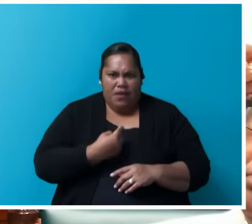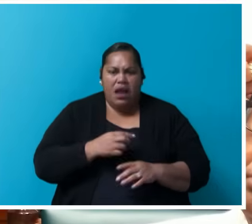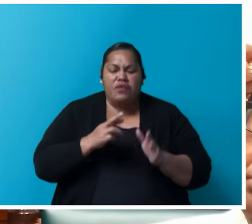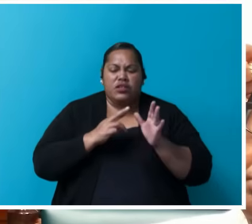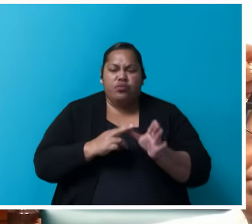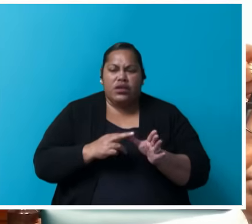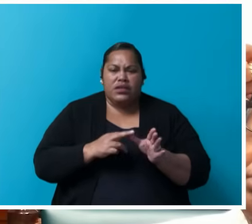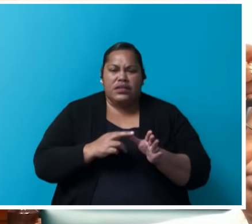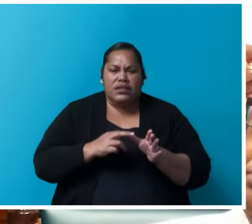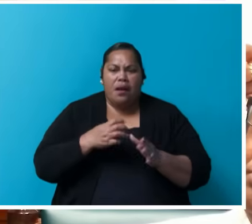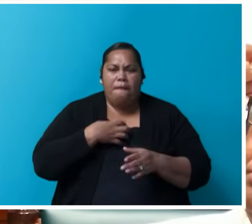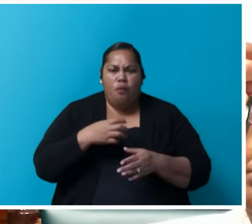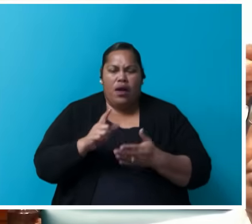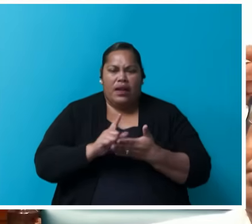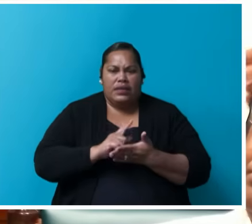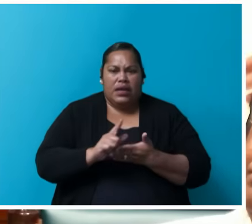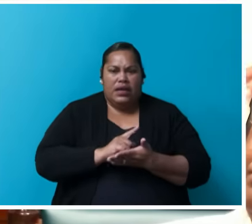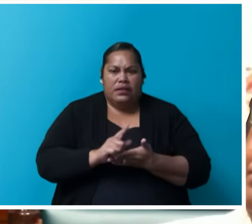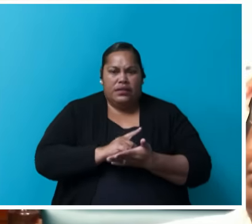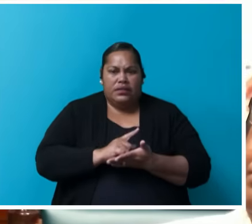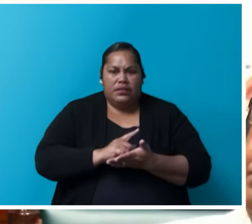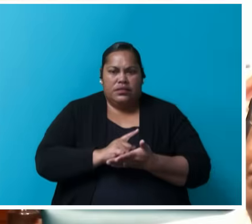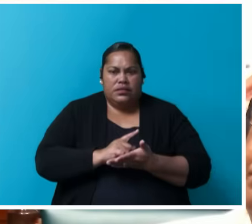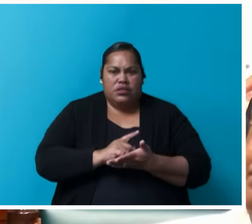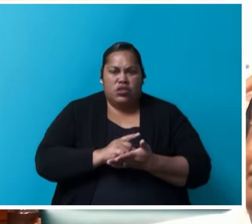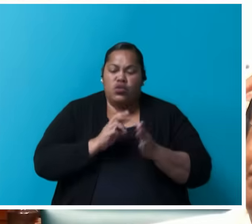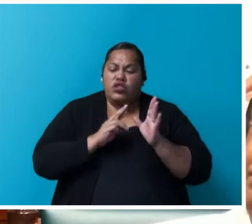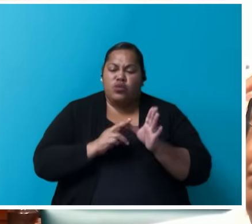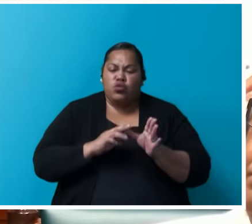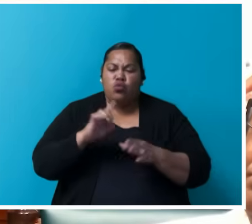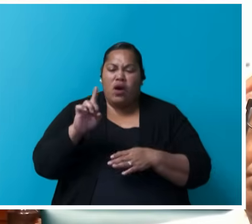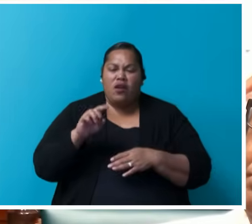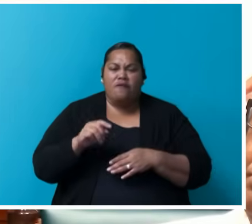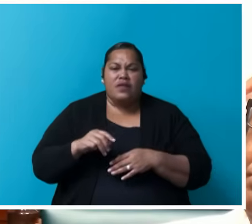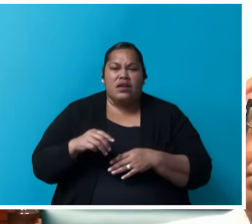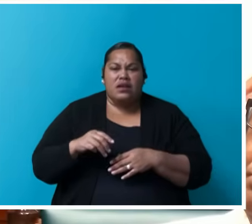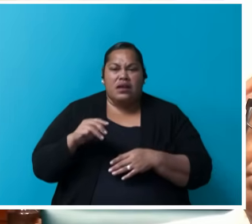bit more in relation to one of the honorable members later.